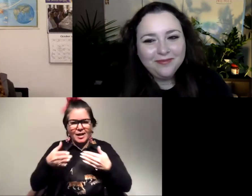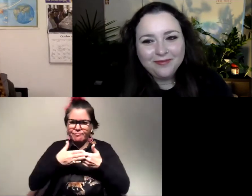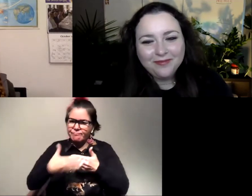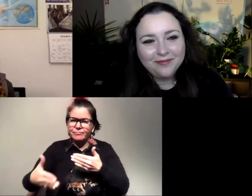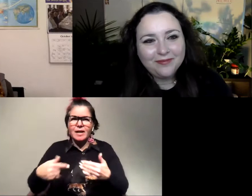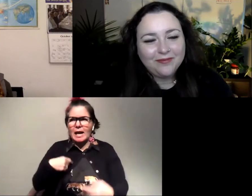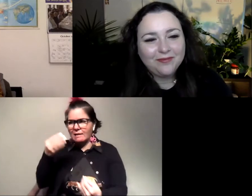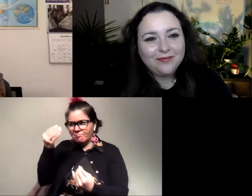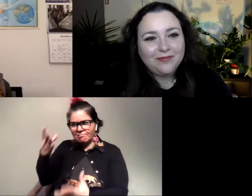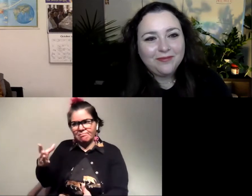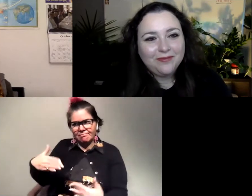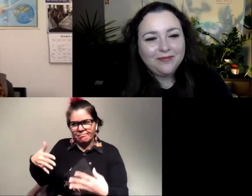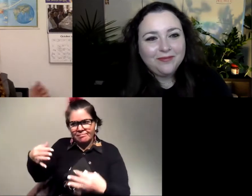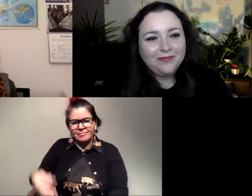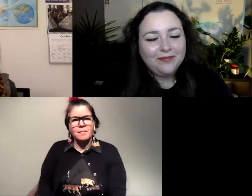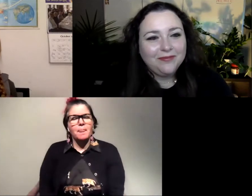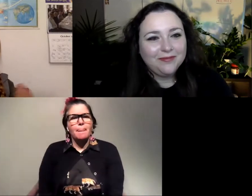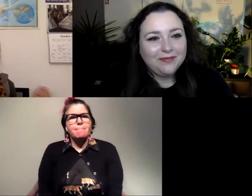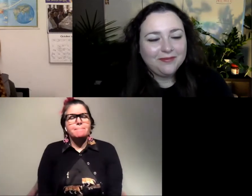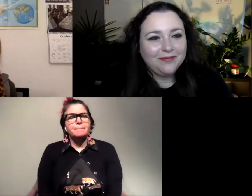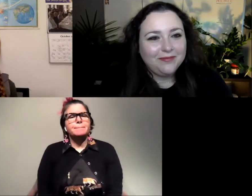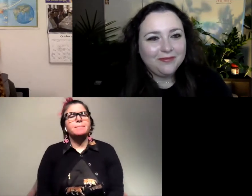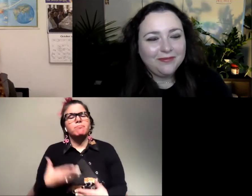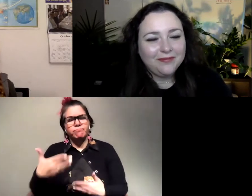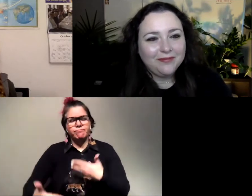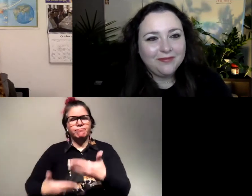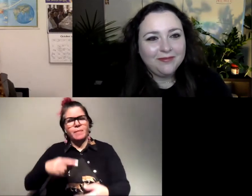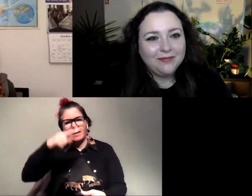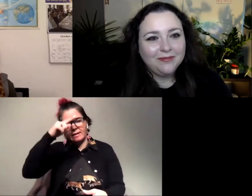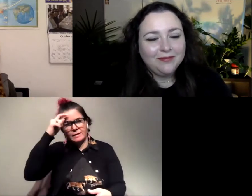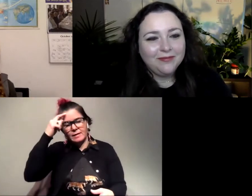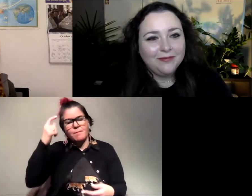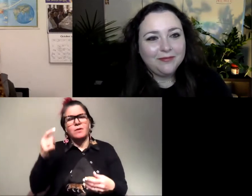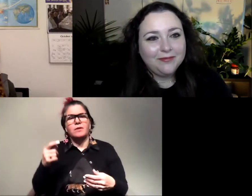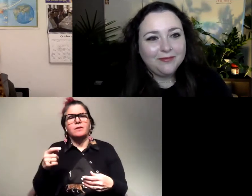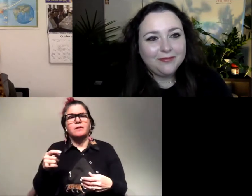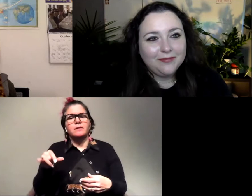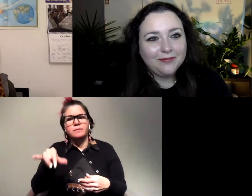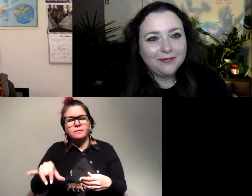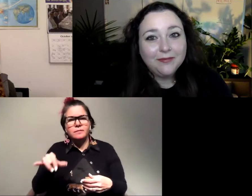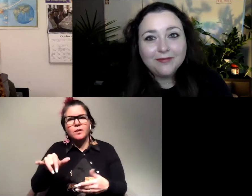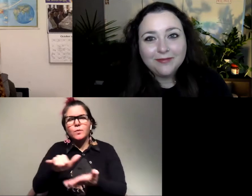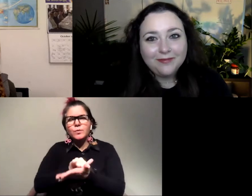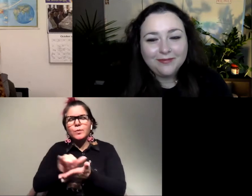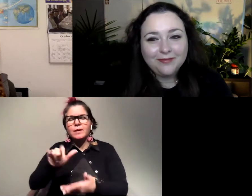her that. But through the course of that summer, spending a lot of time on these New York lakes,